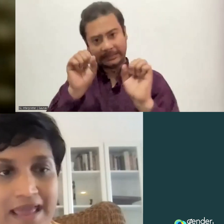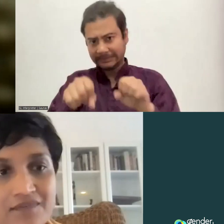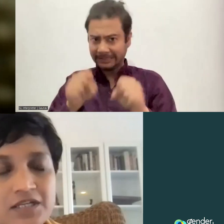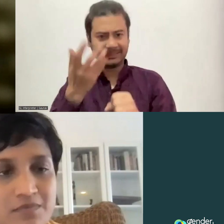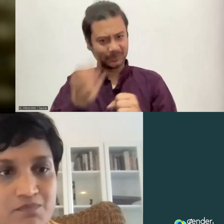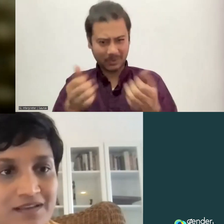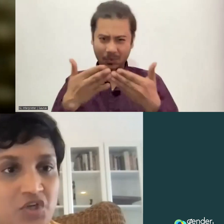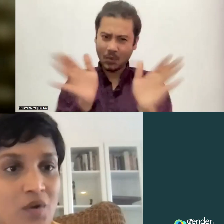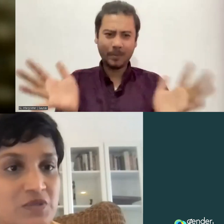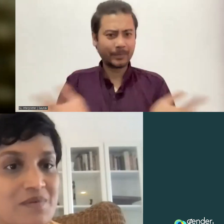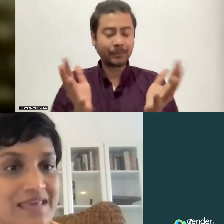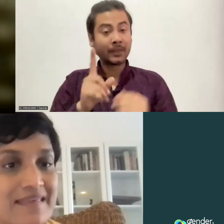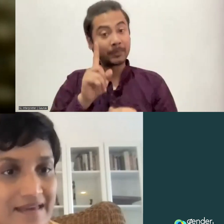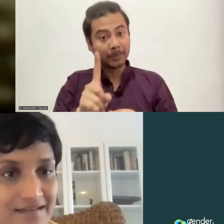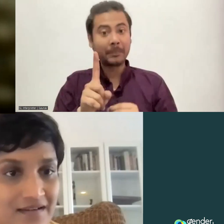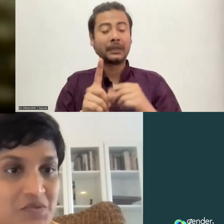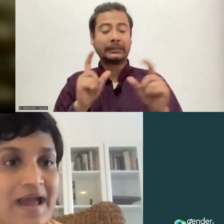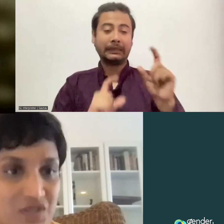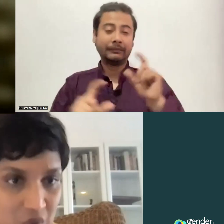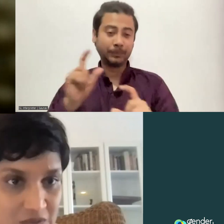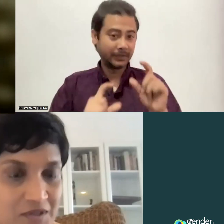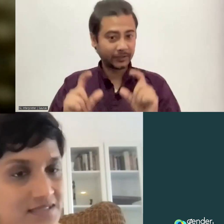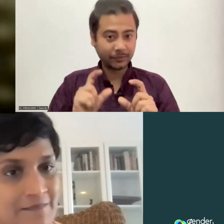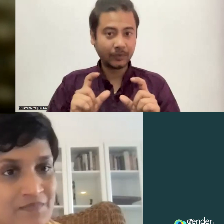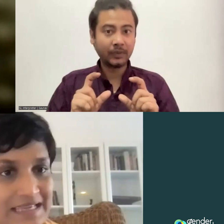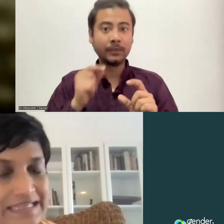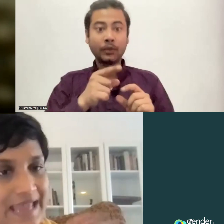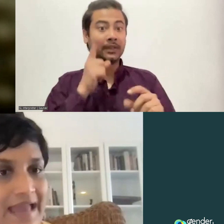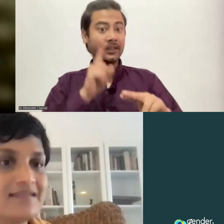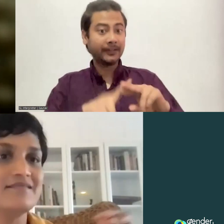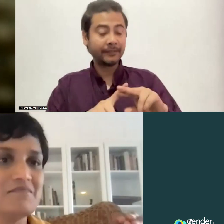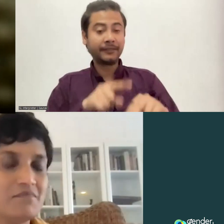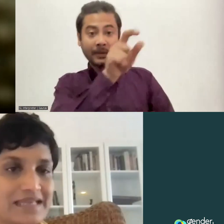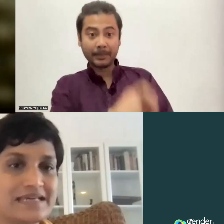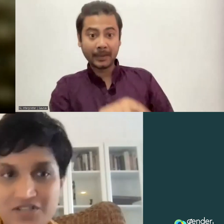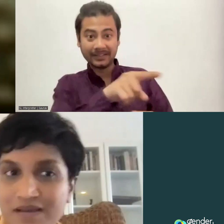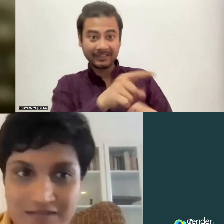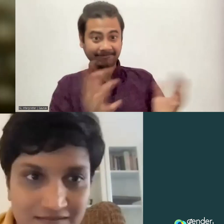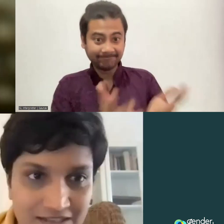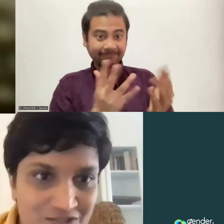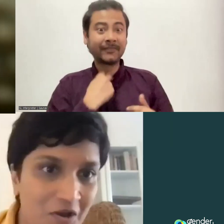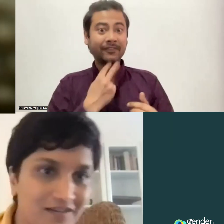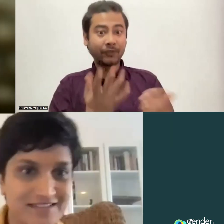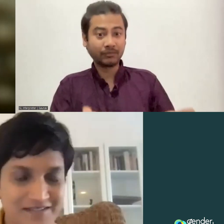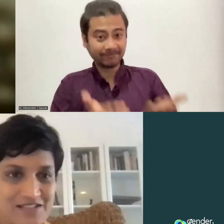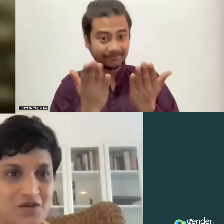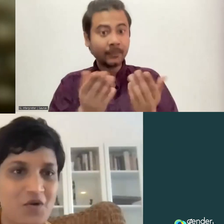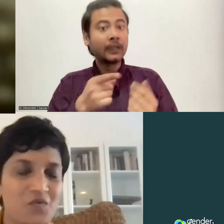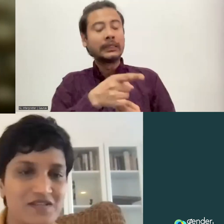careful and have that commitment that you're going to be there to handhold, because it can be detrimental. It's